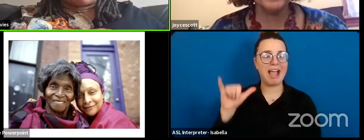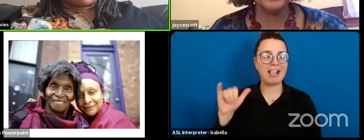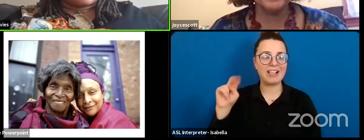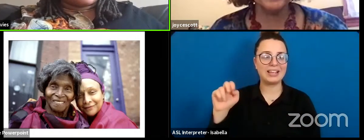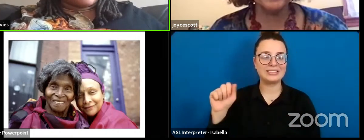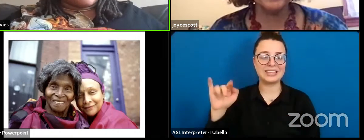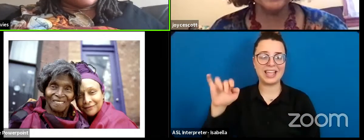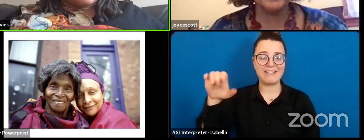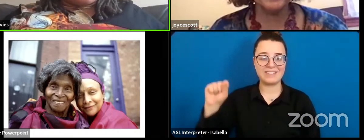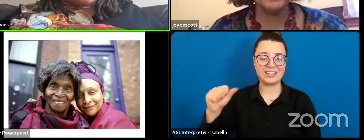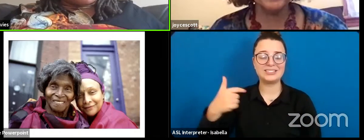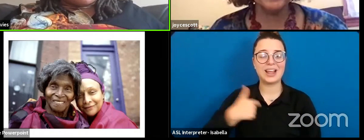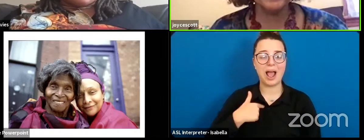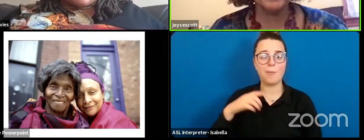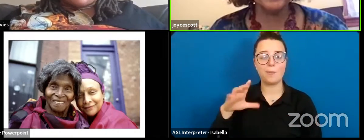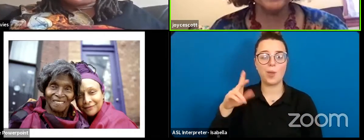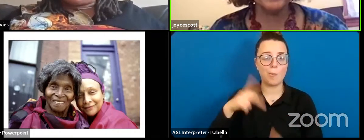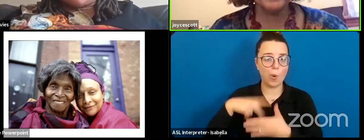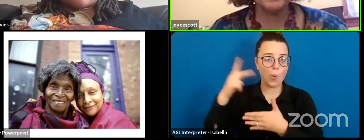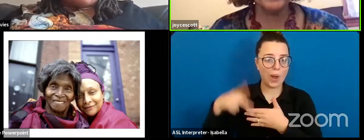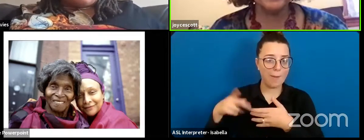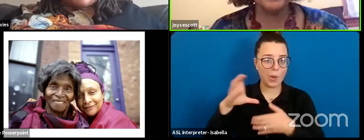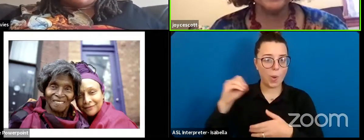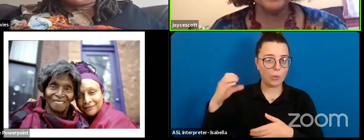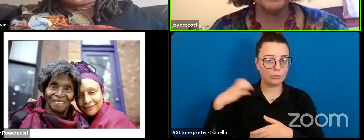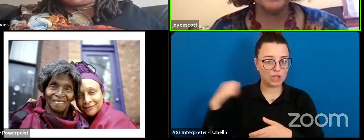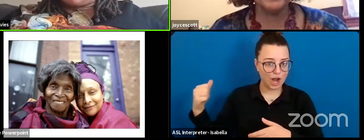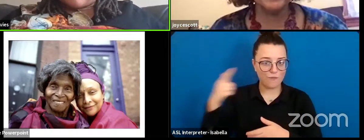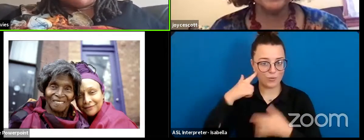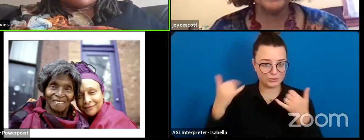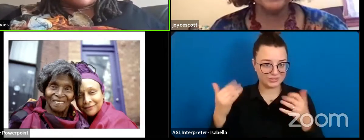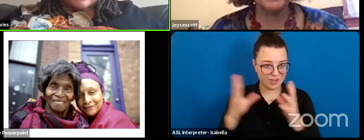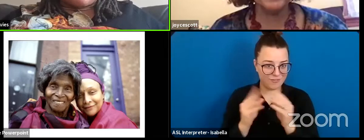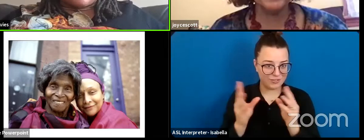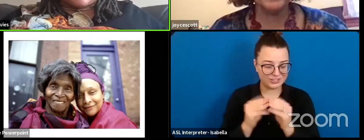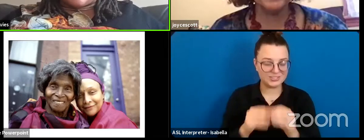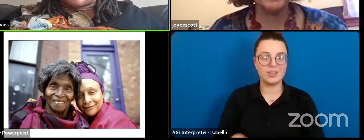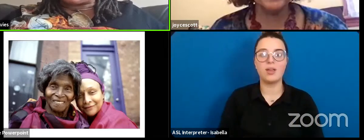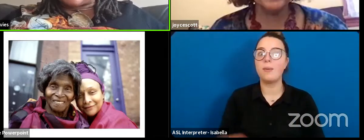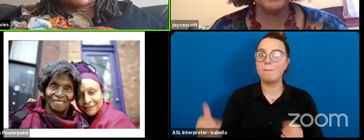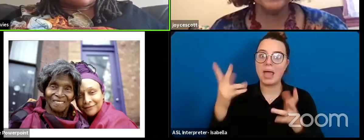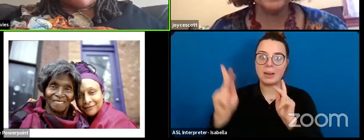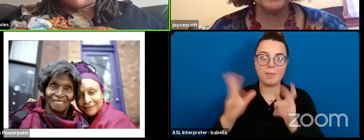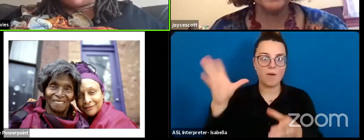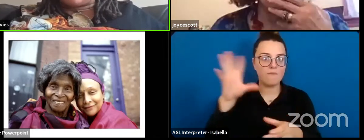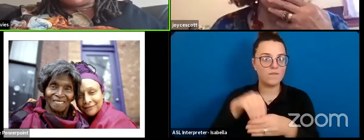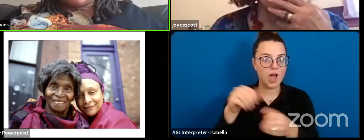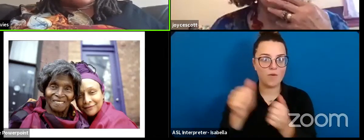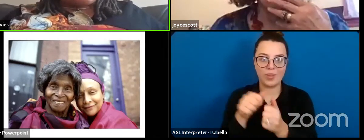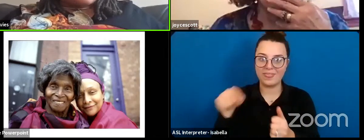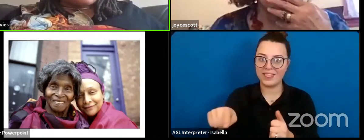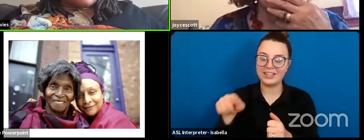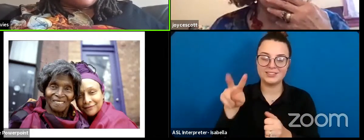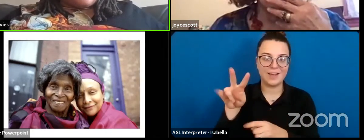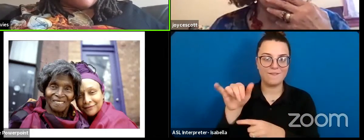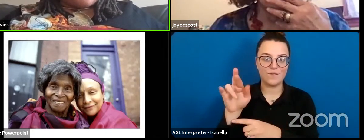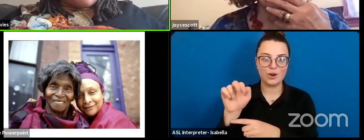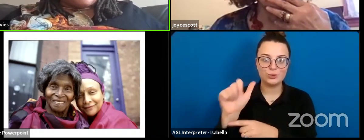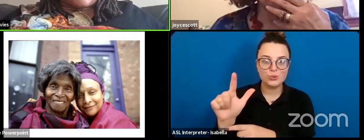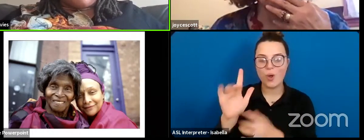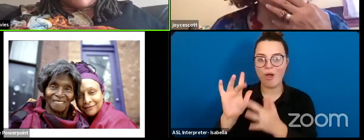year's conference. There were many hands involved in making this virtual conference happen, and I'd like to thank them all,